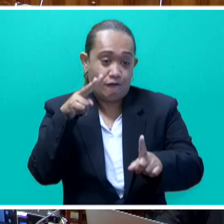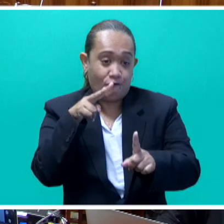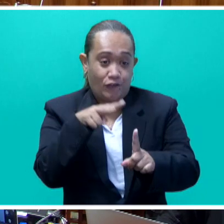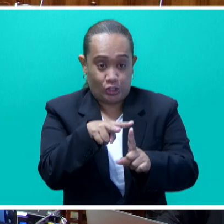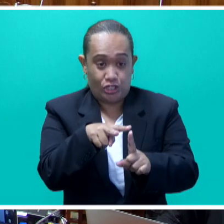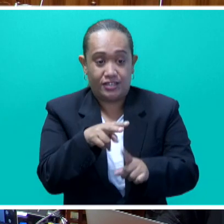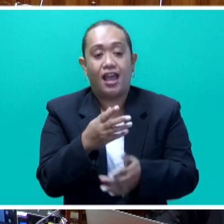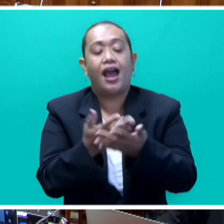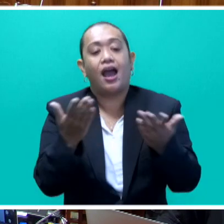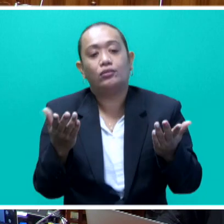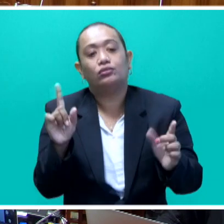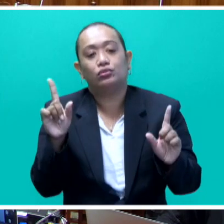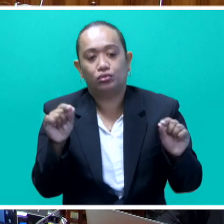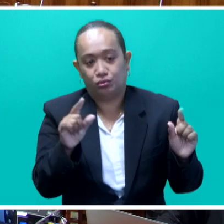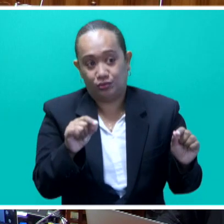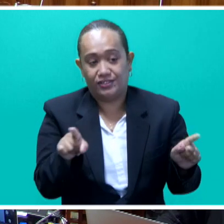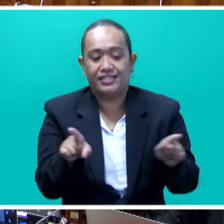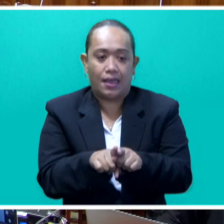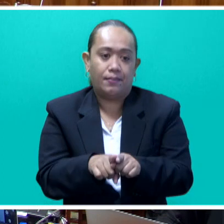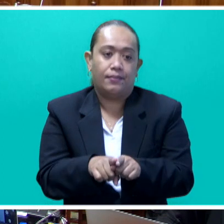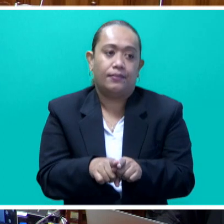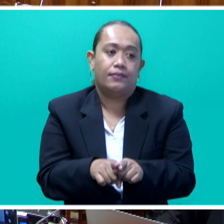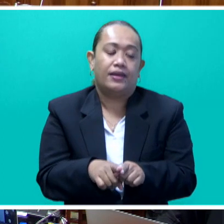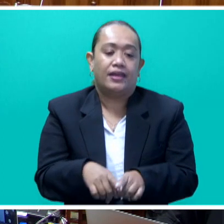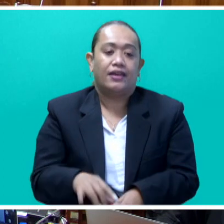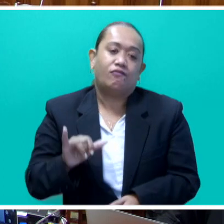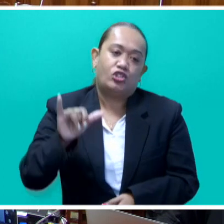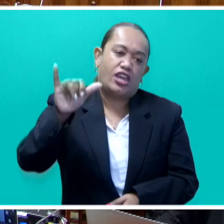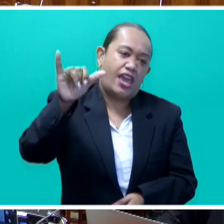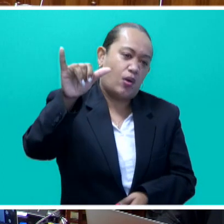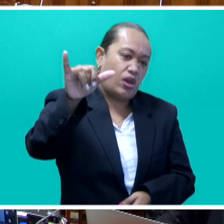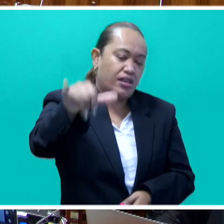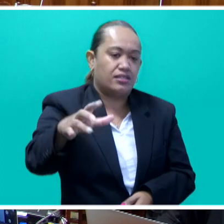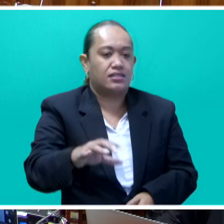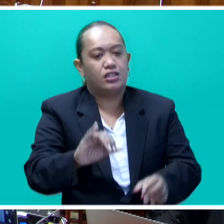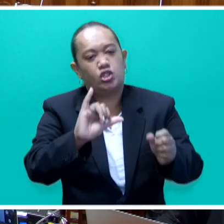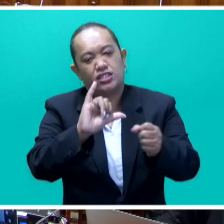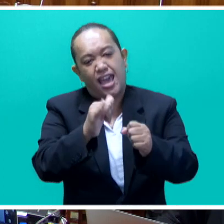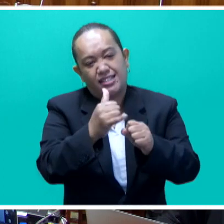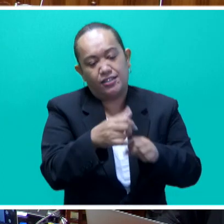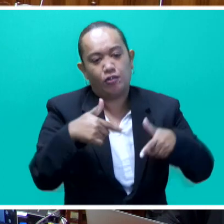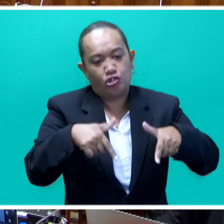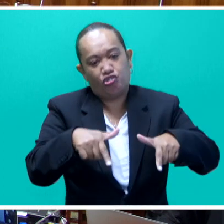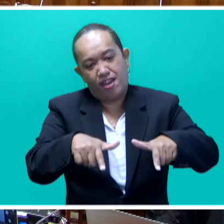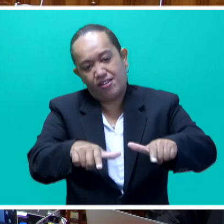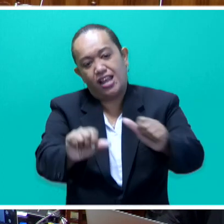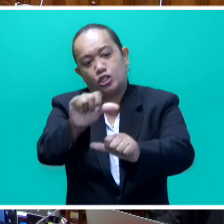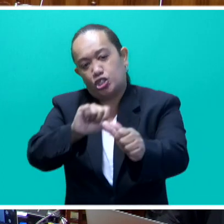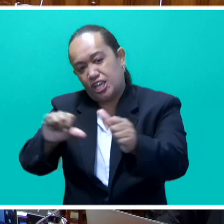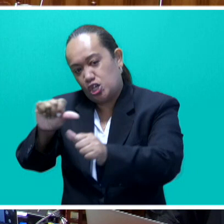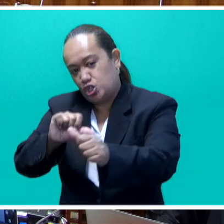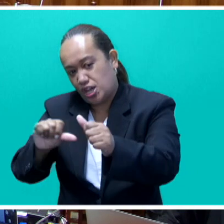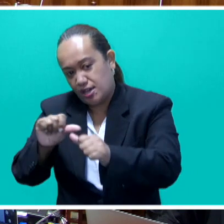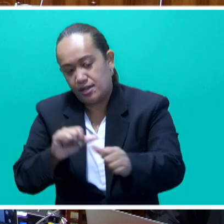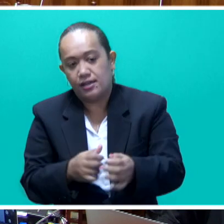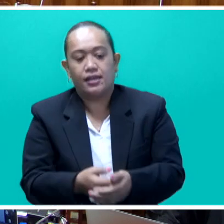industry partners such as Fiji Airways, such as Tourism Fiji, the Society of Fiji Travel Associates, SOFTA,